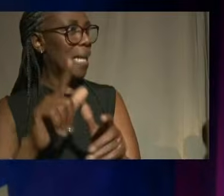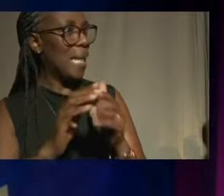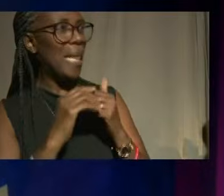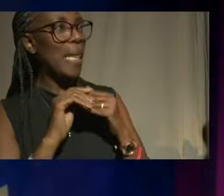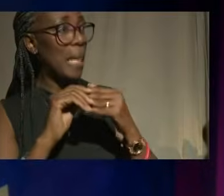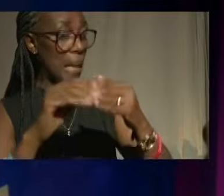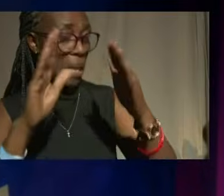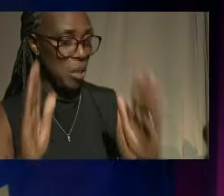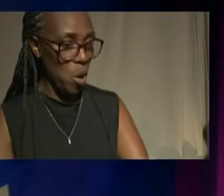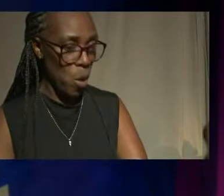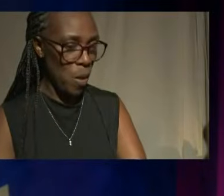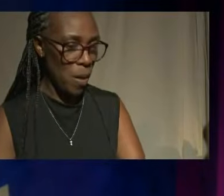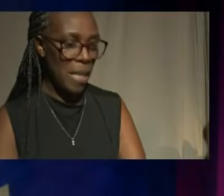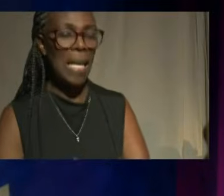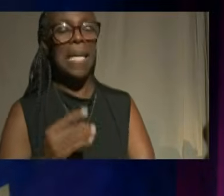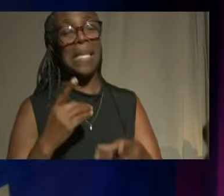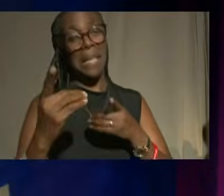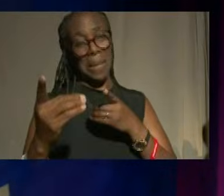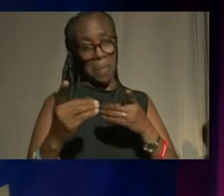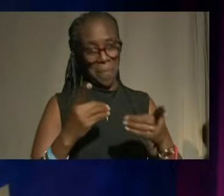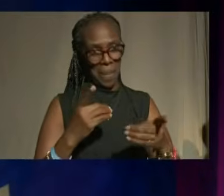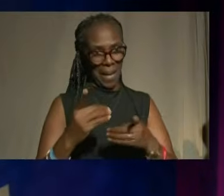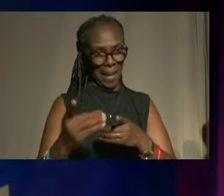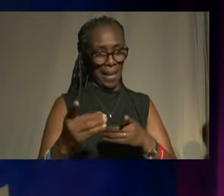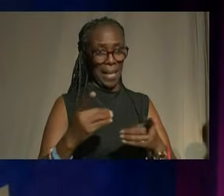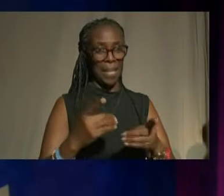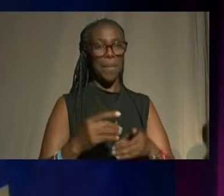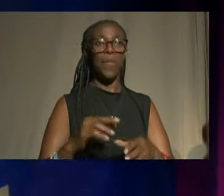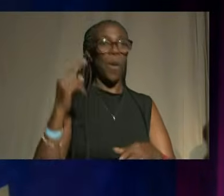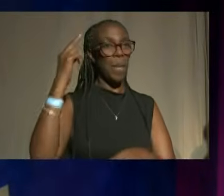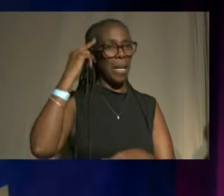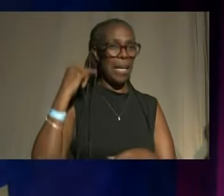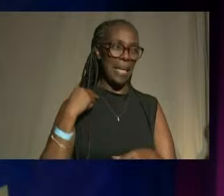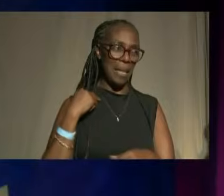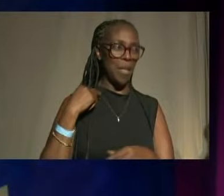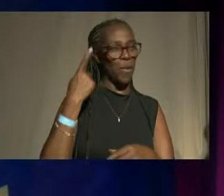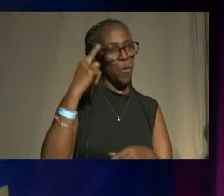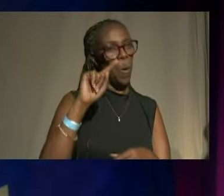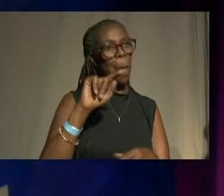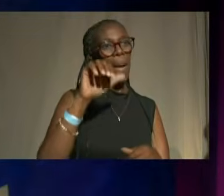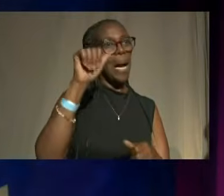leaders Dr. Andrew Holness from the JLP and Mark Golding from the PNP.